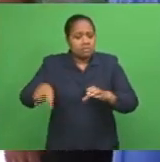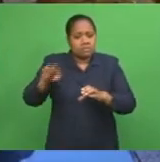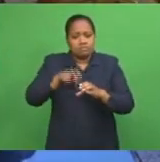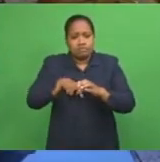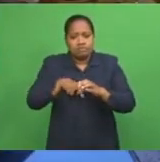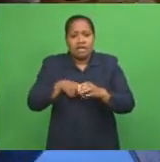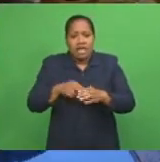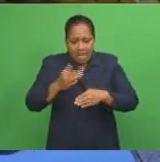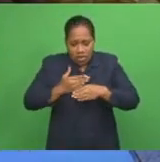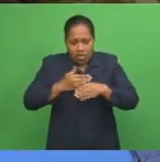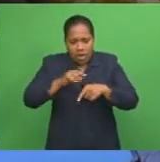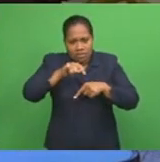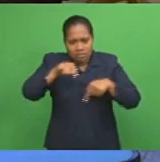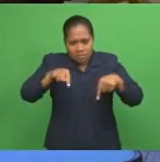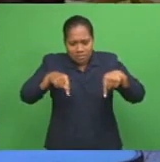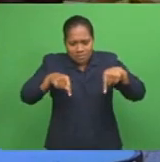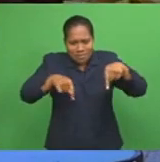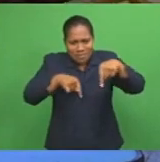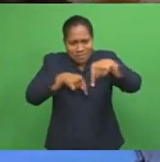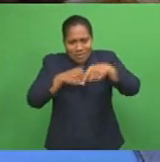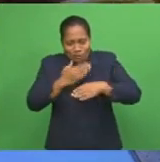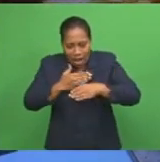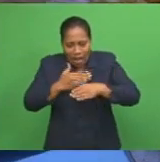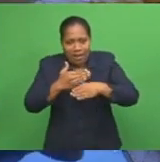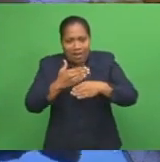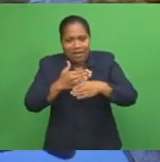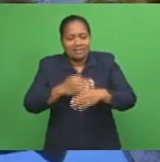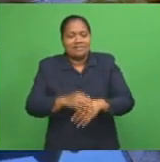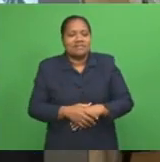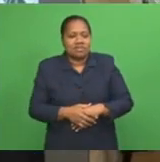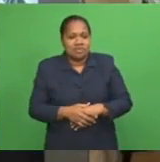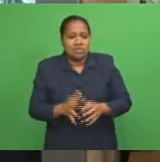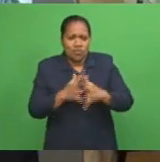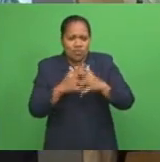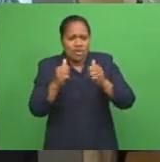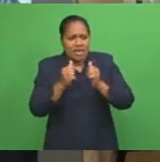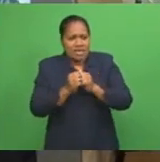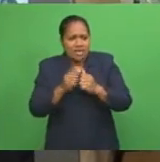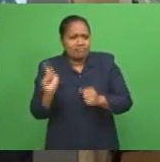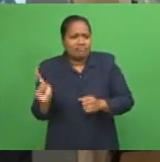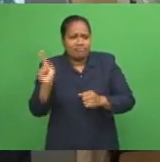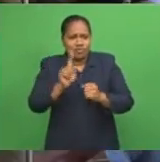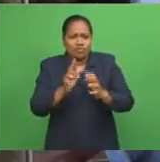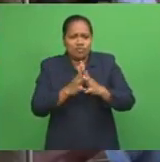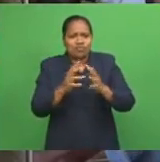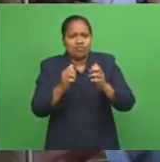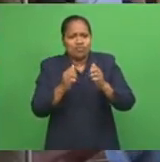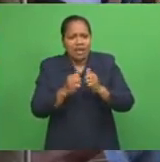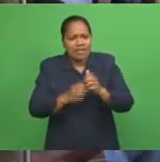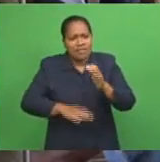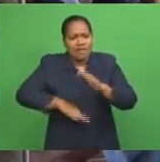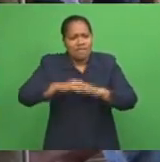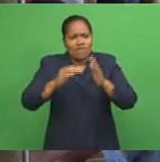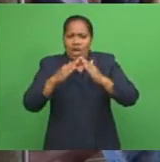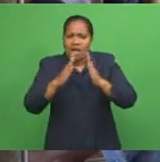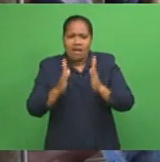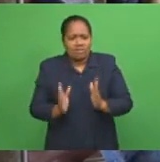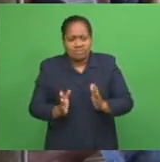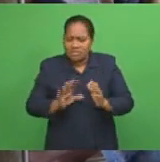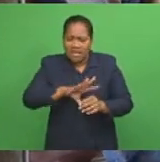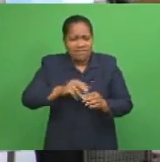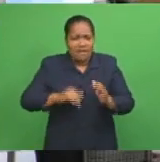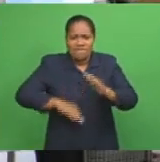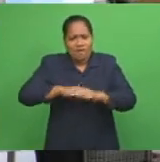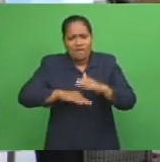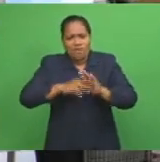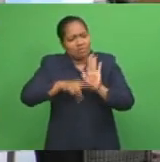shifts. So we're now into our third weekend and enjoying fabulous numbers for our day cruise and full house every weekend in the resort.